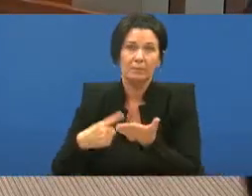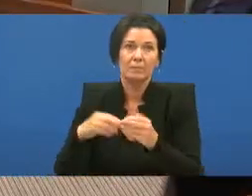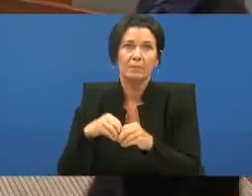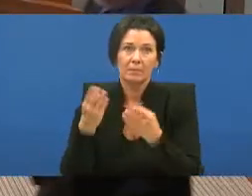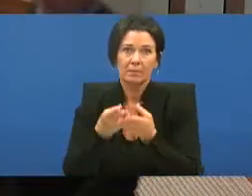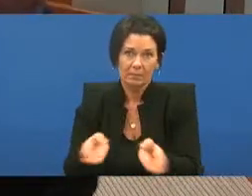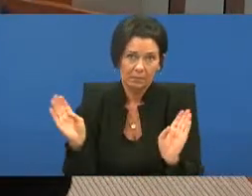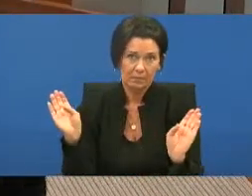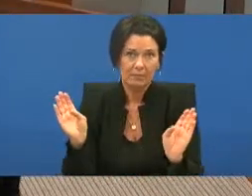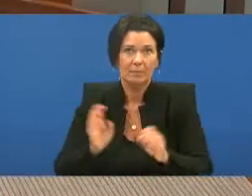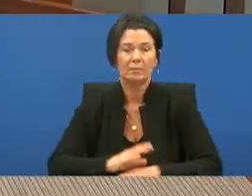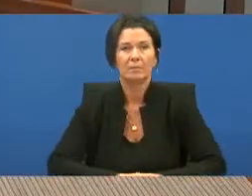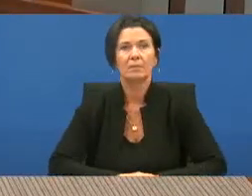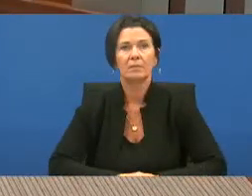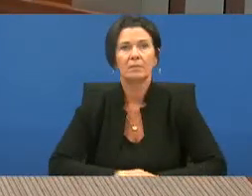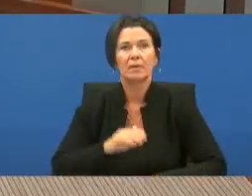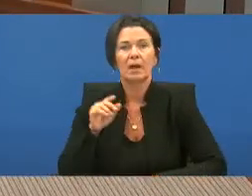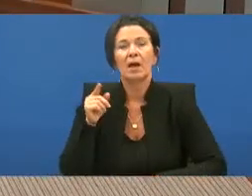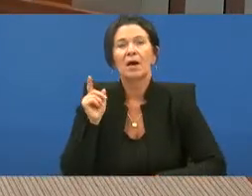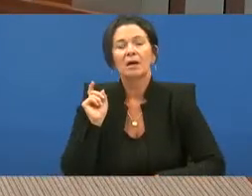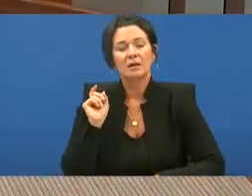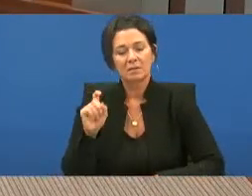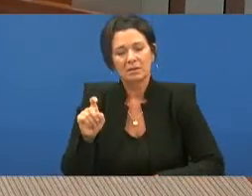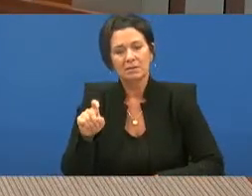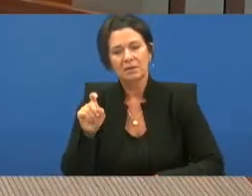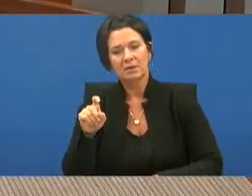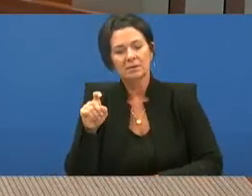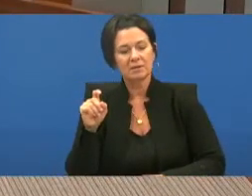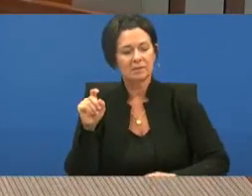could be detrimental to the city's litigation position.